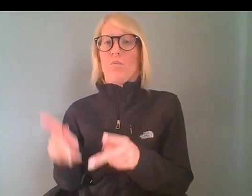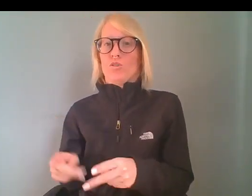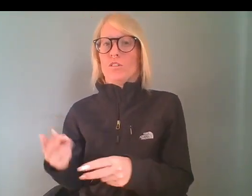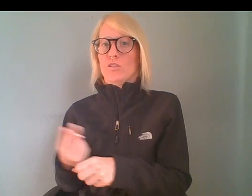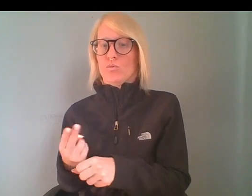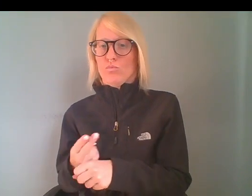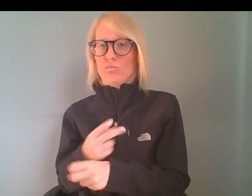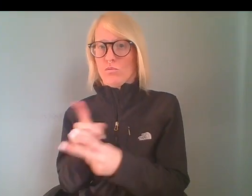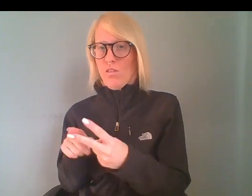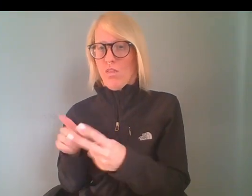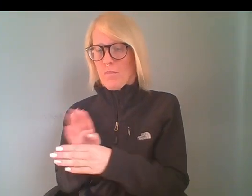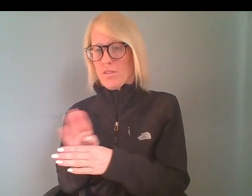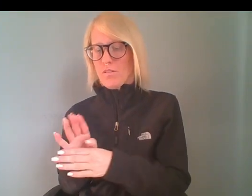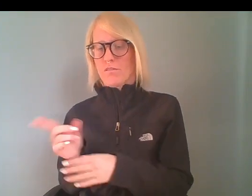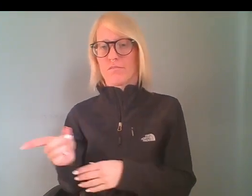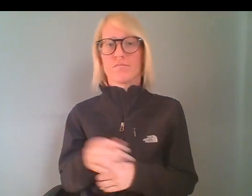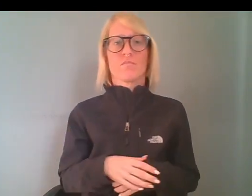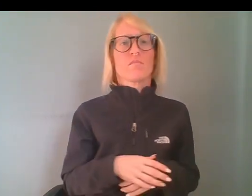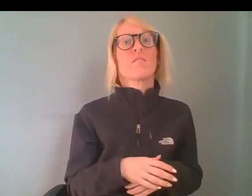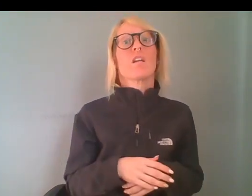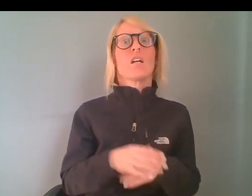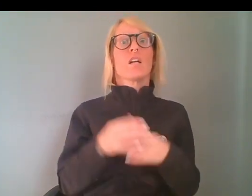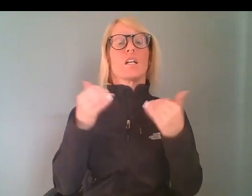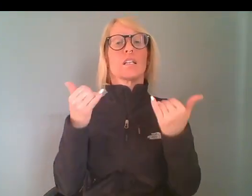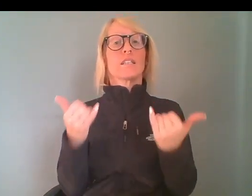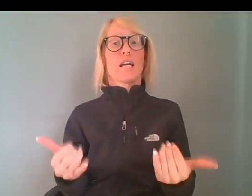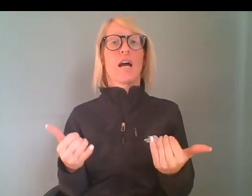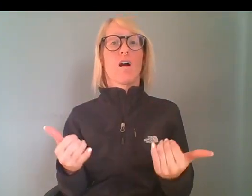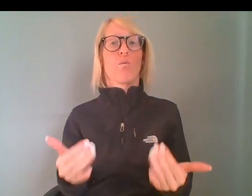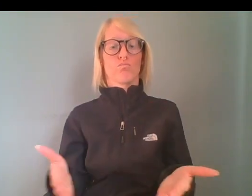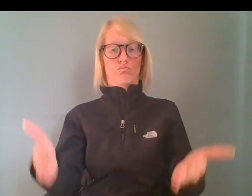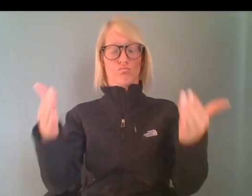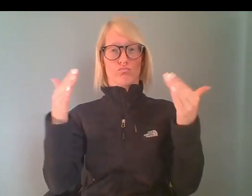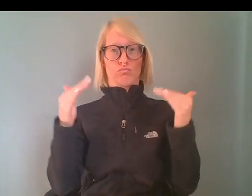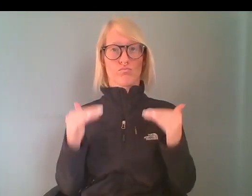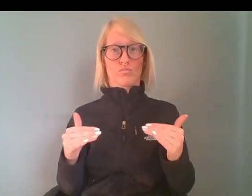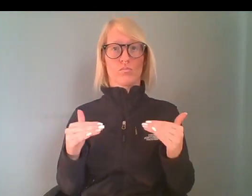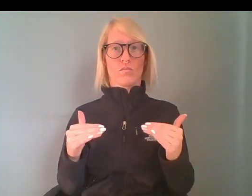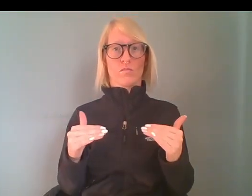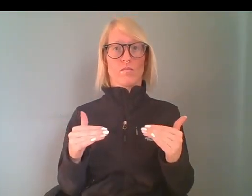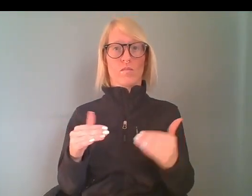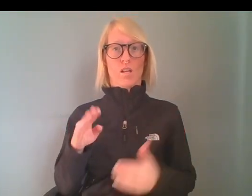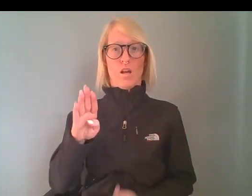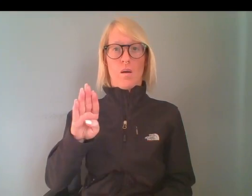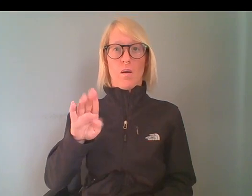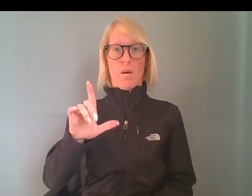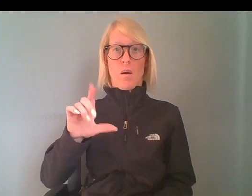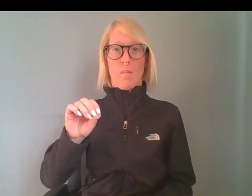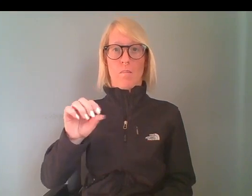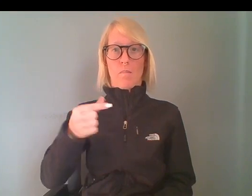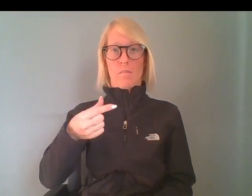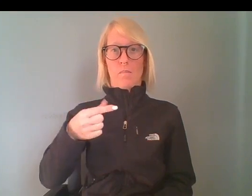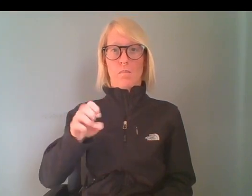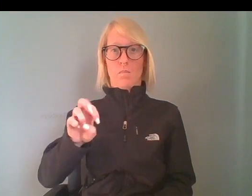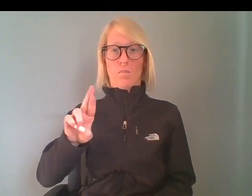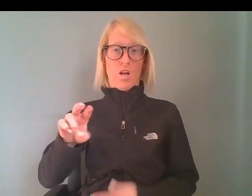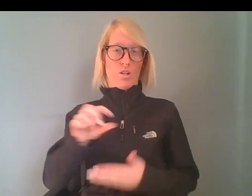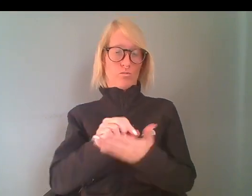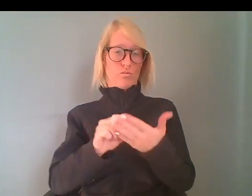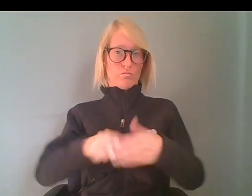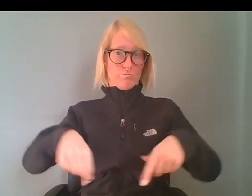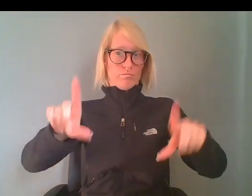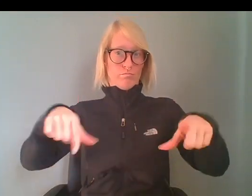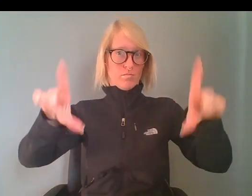Anything? Okay. So let's talk about Blogger. Does anyone here, just to show hands, I'm curious how many people have either a personal or a work